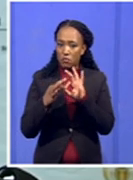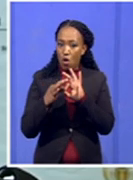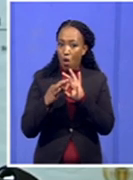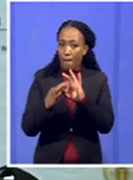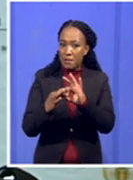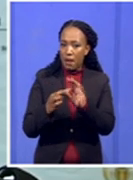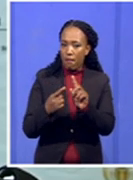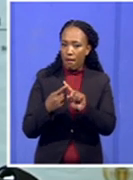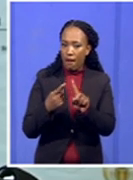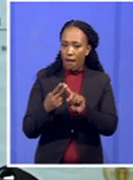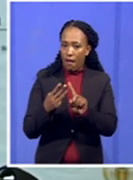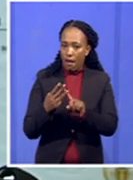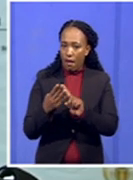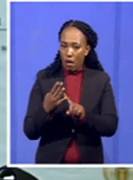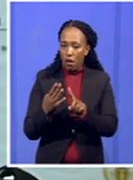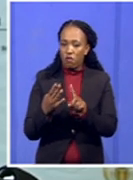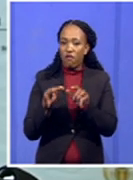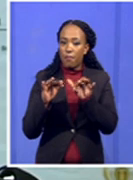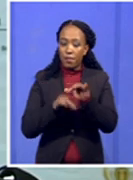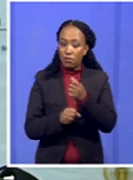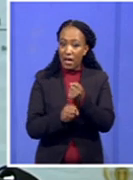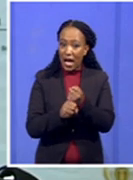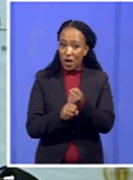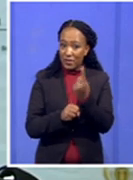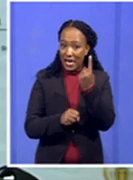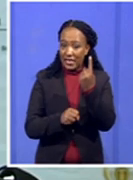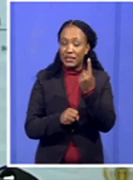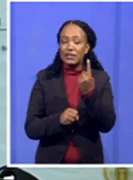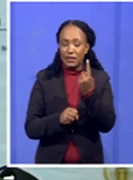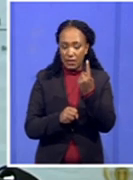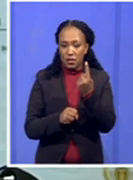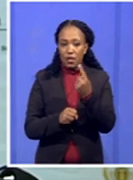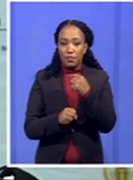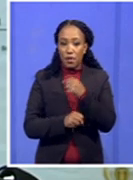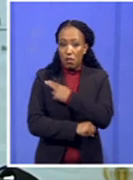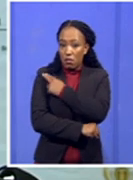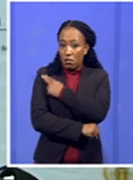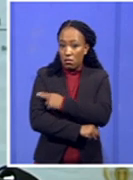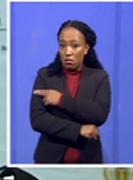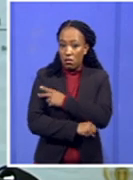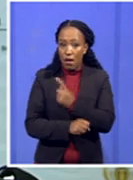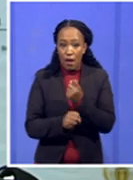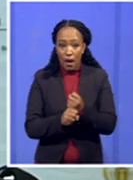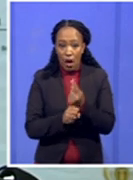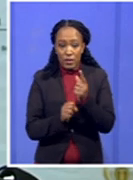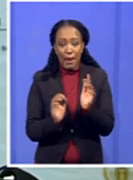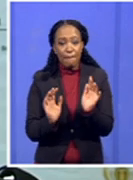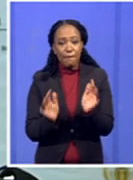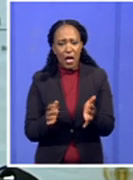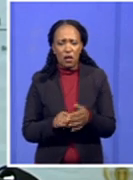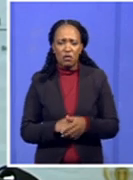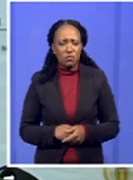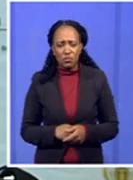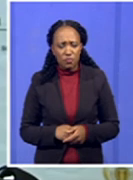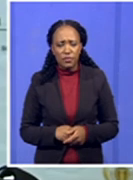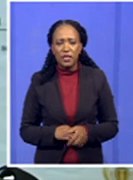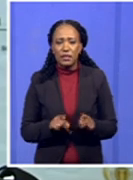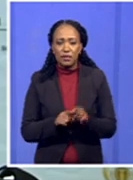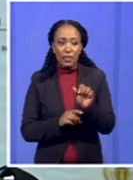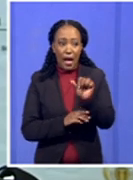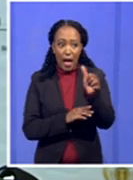of Gauteng and beyond, because this hospital does not only service Gauteng, it services other